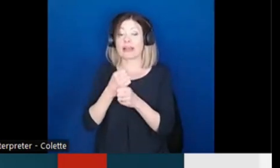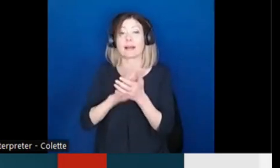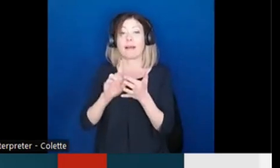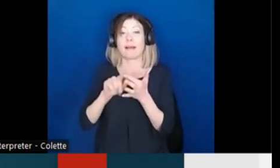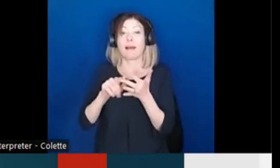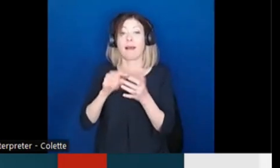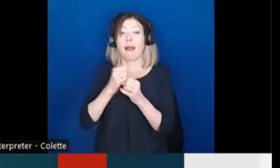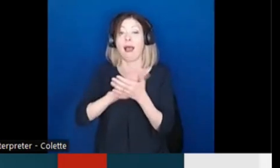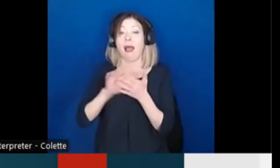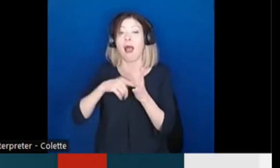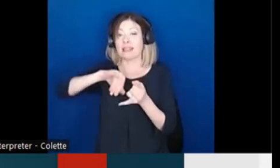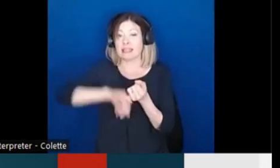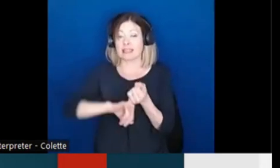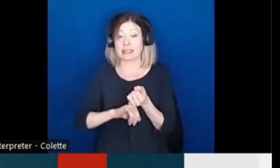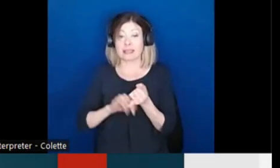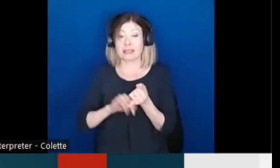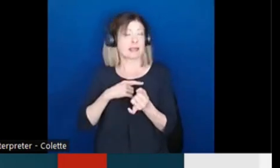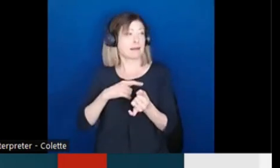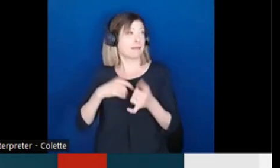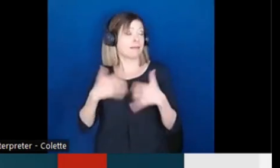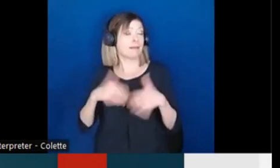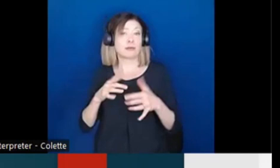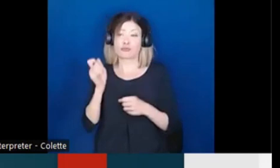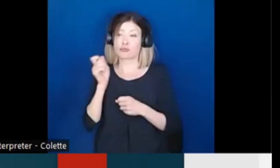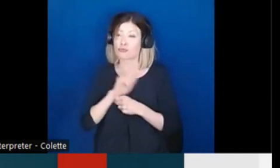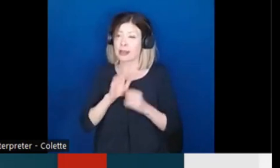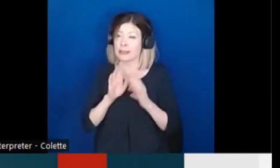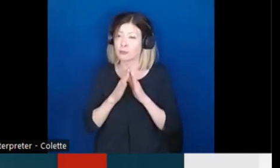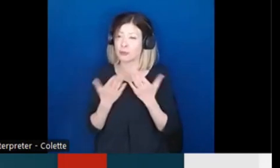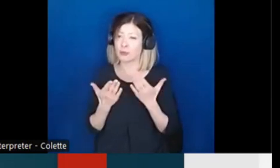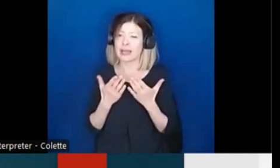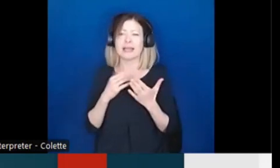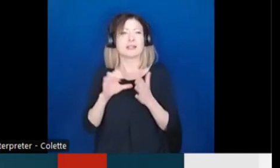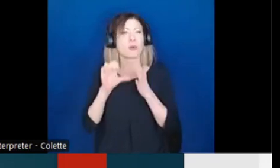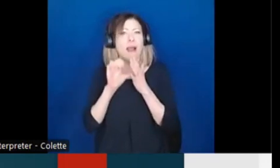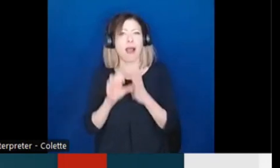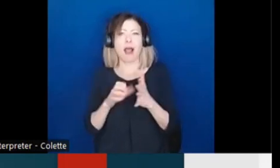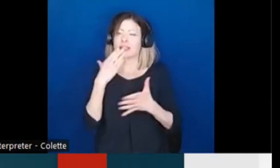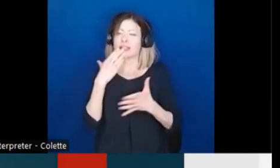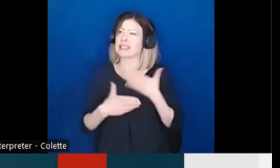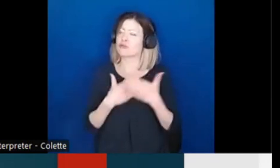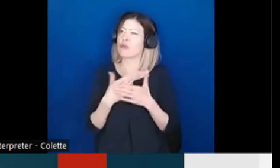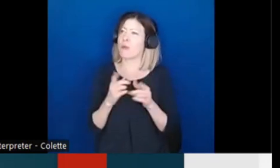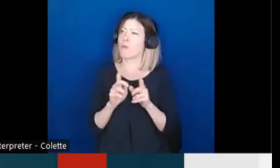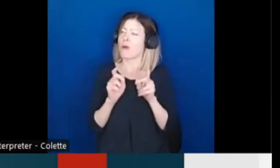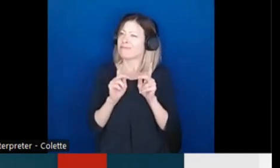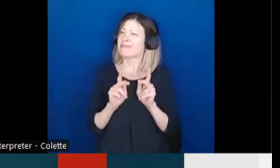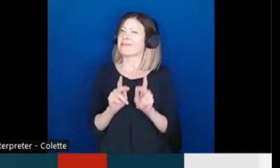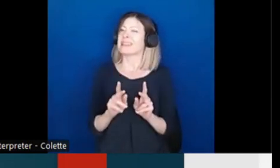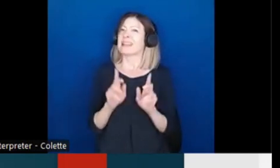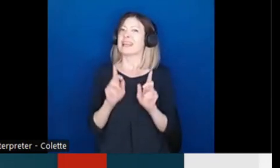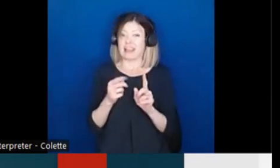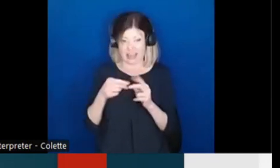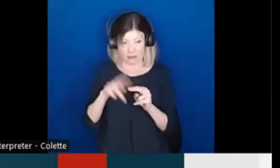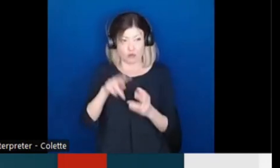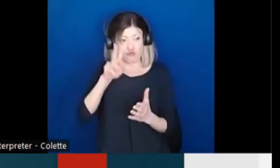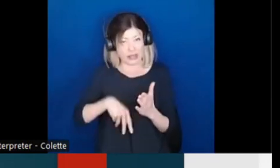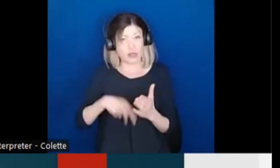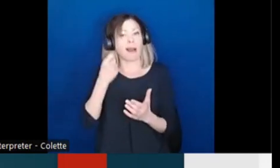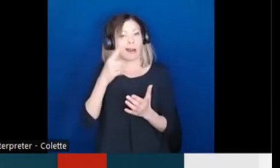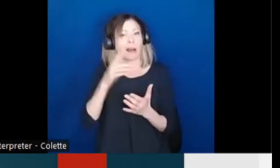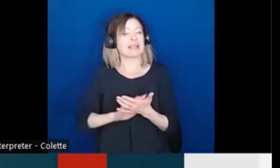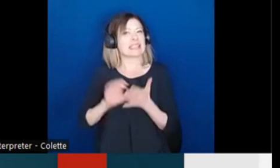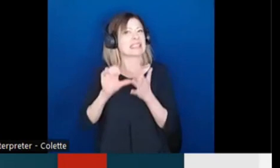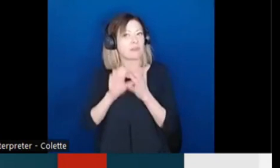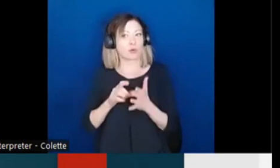to put it into any kind of category. If any of you have read it, you might kind of get that. It's in some